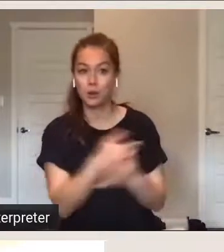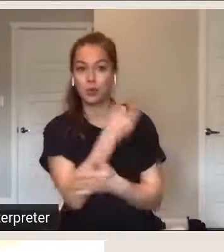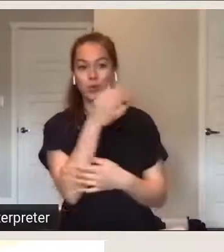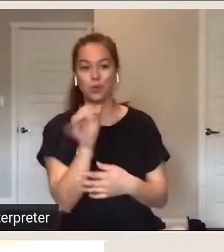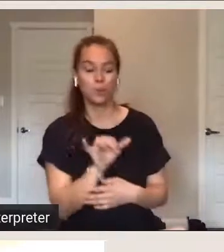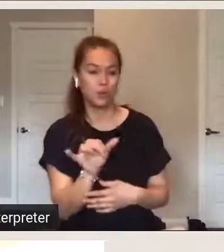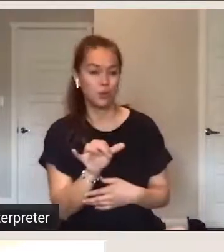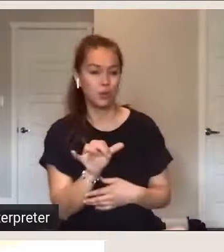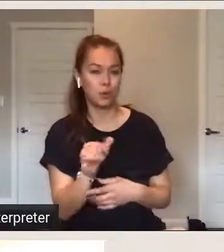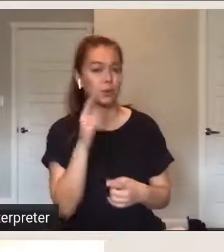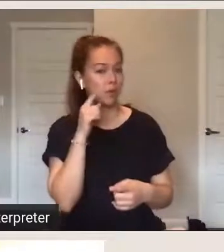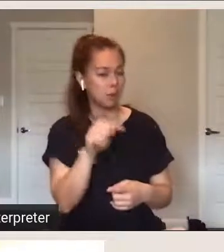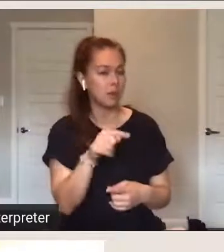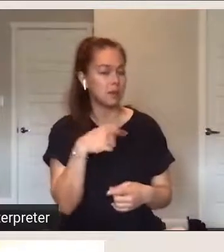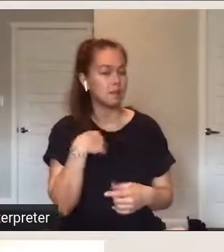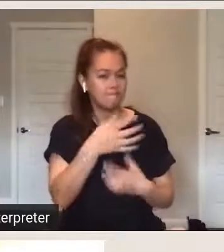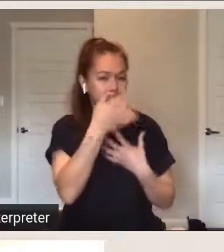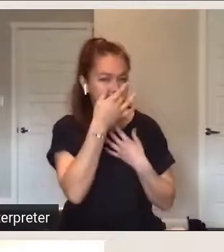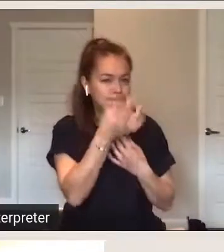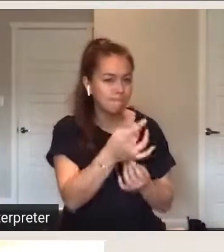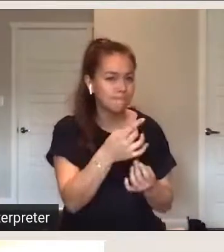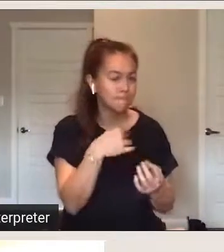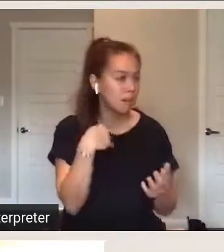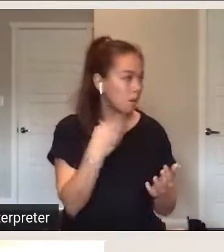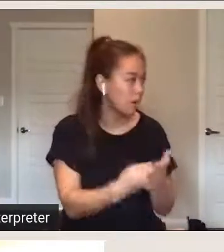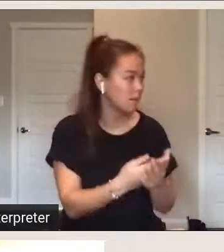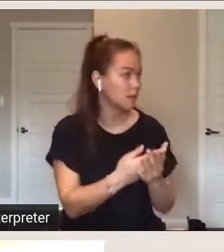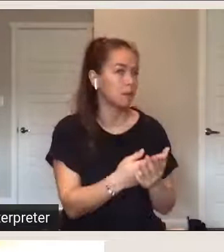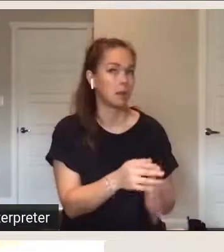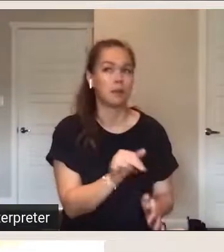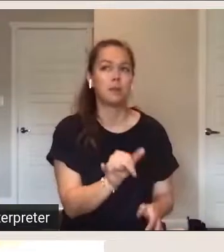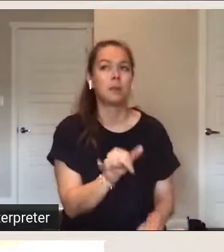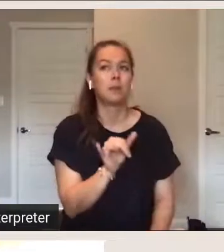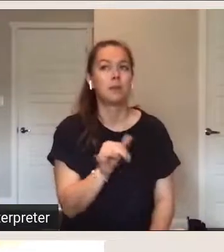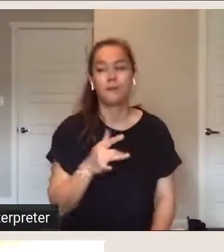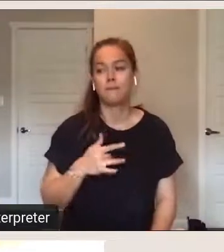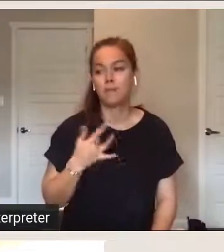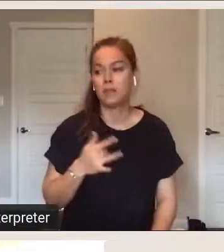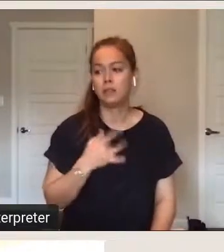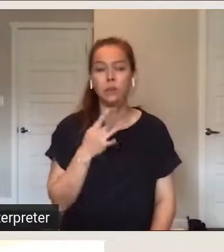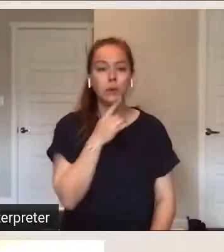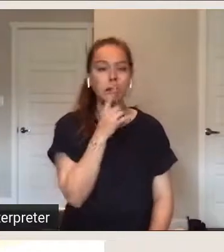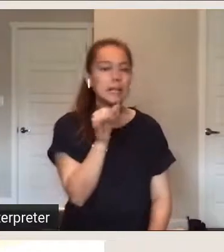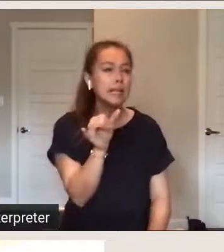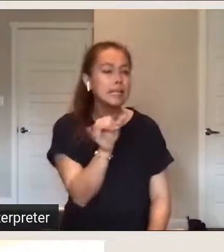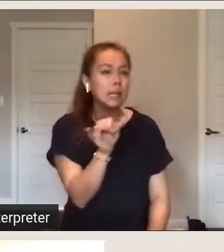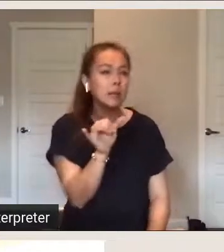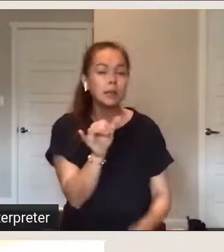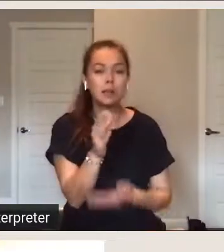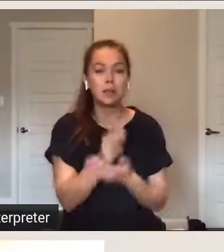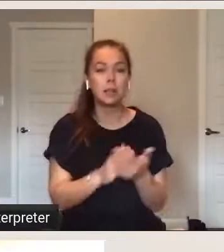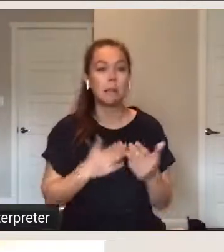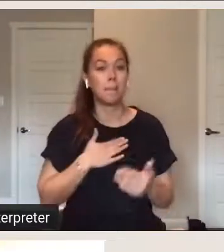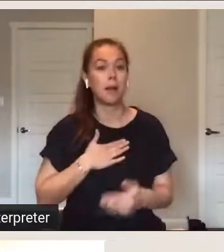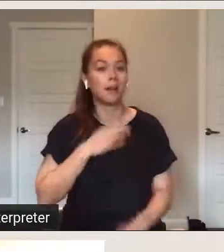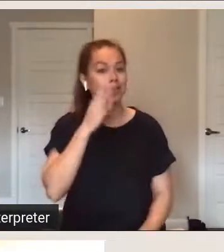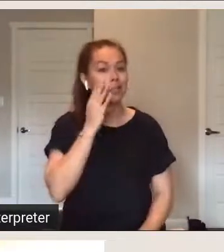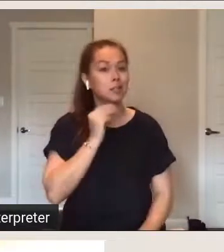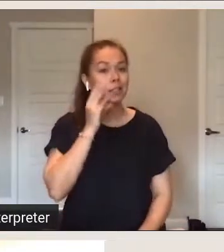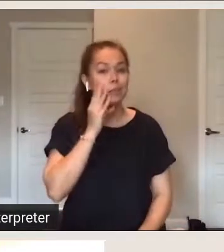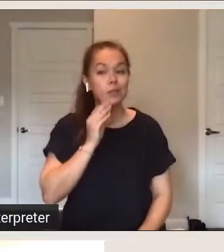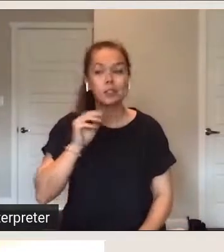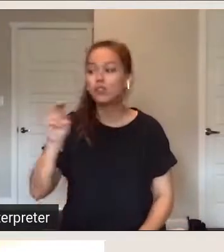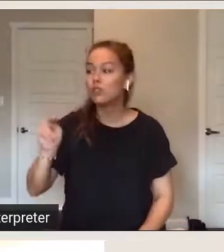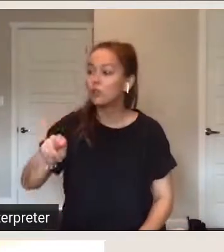like, viscerally, this feels so similar to a place like Afghanistan or northern Pakistan, which, you know, is home to one